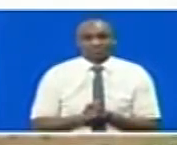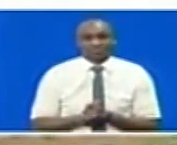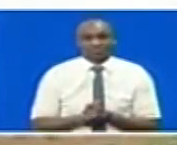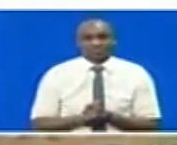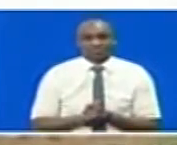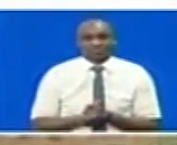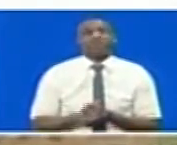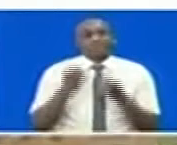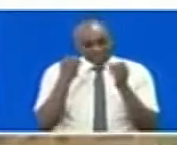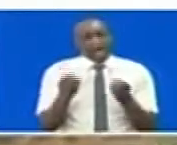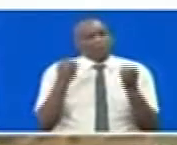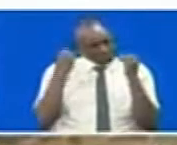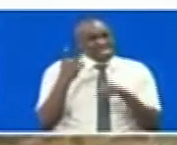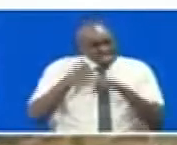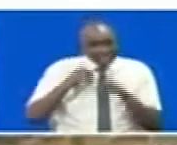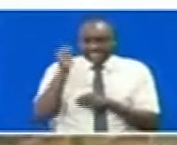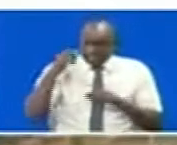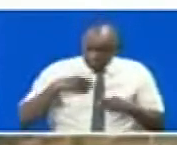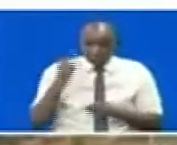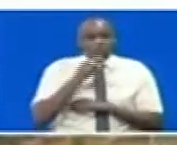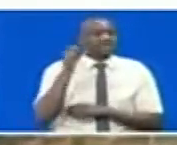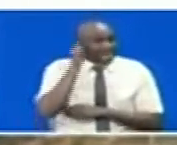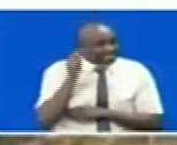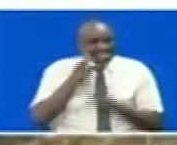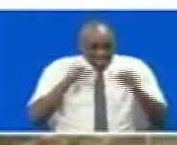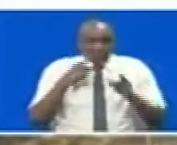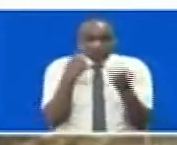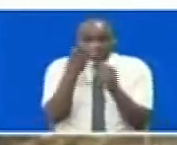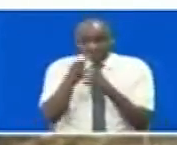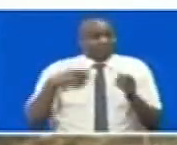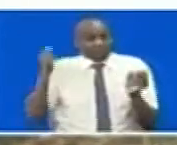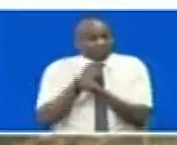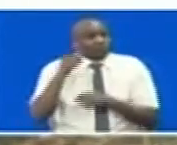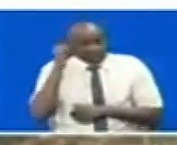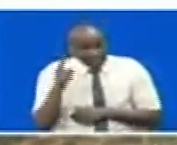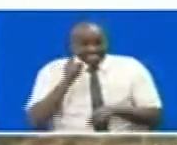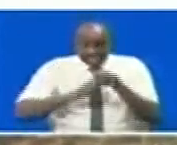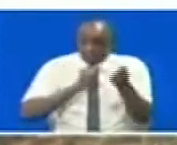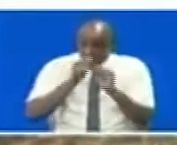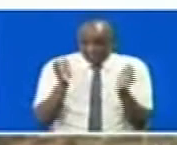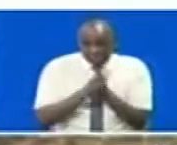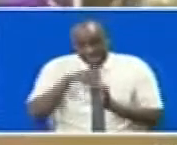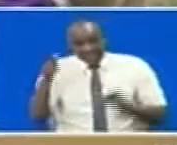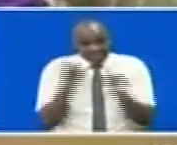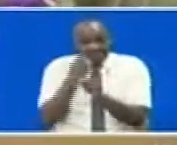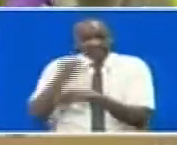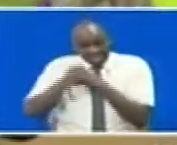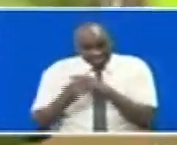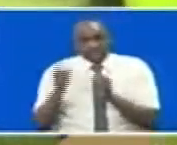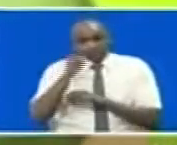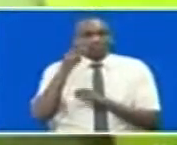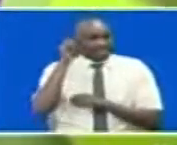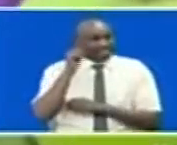For a number of years, Kenyan athletes have been using Kalenjin language to their advantage anytime they compete against different countries on